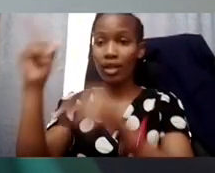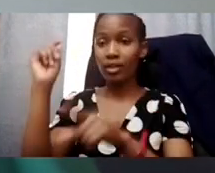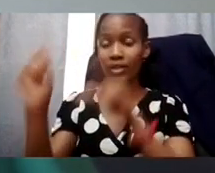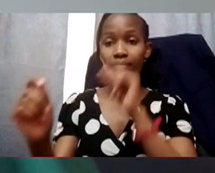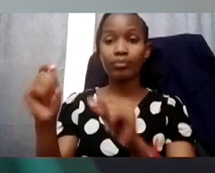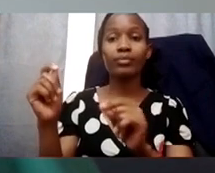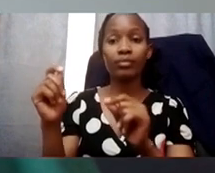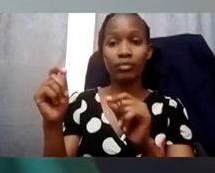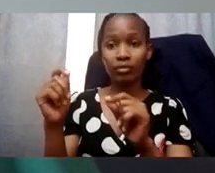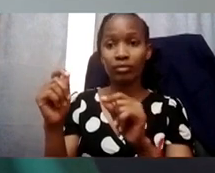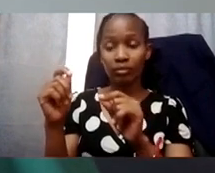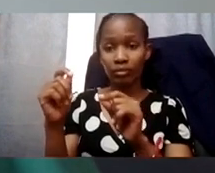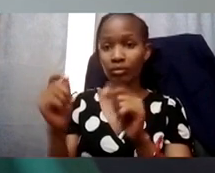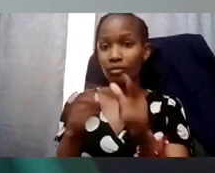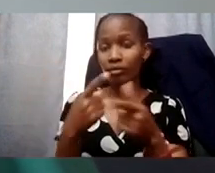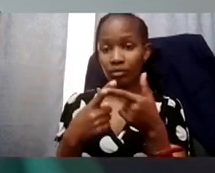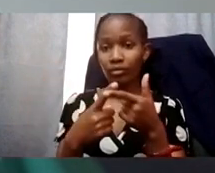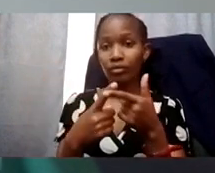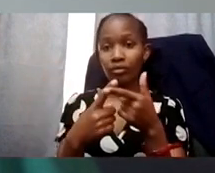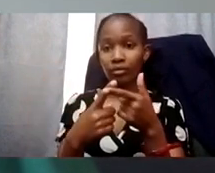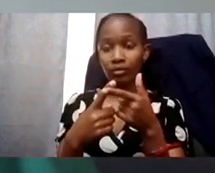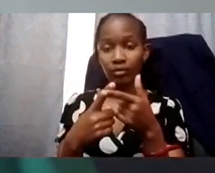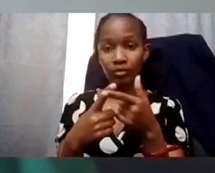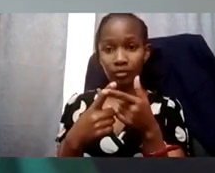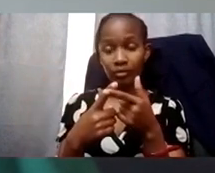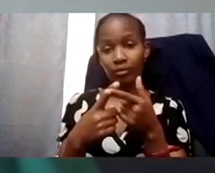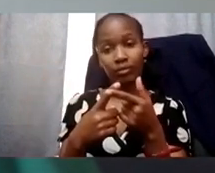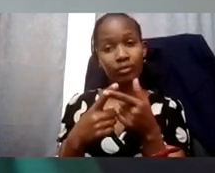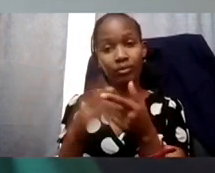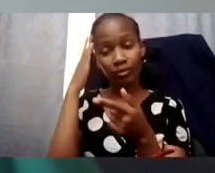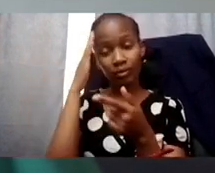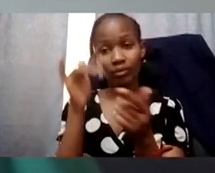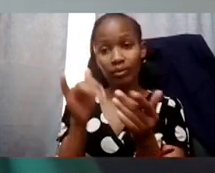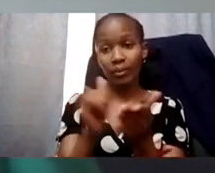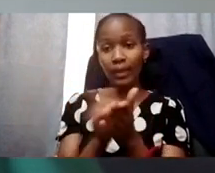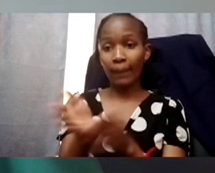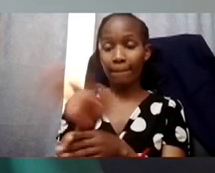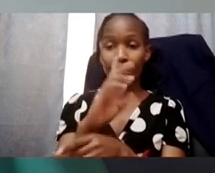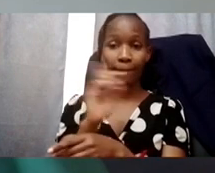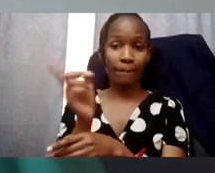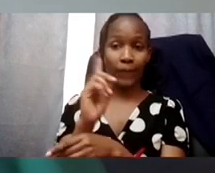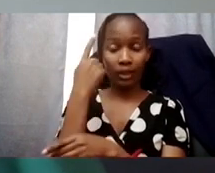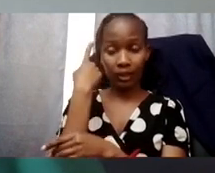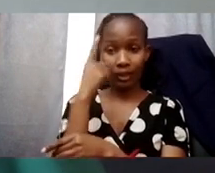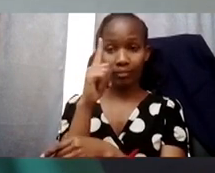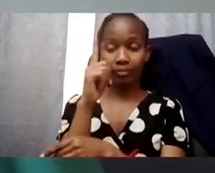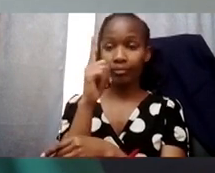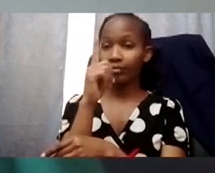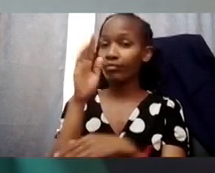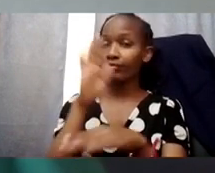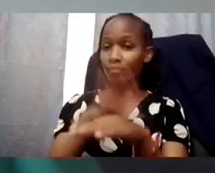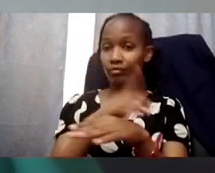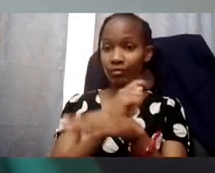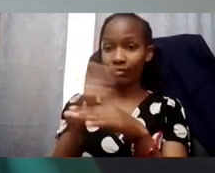and then we refined it. We refined that cohort and brought the group back to Nairobi now for proper training. But as I